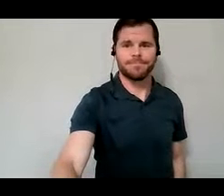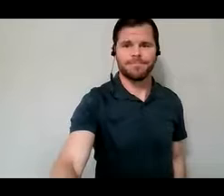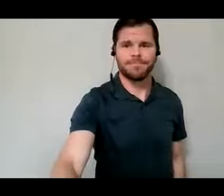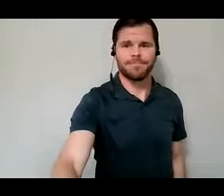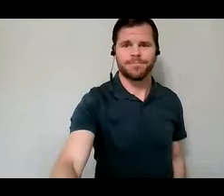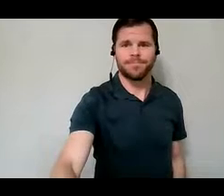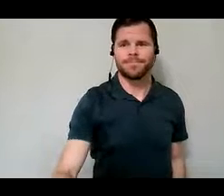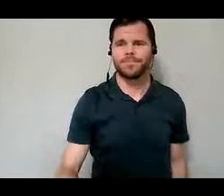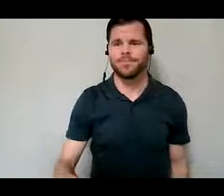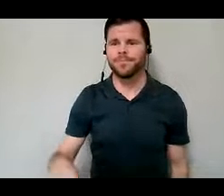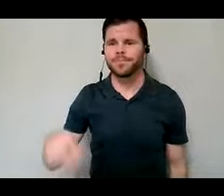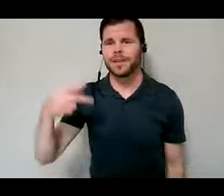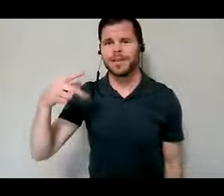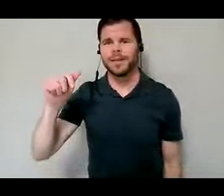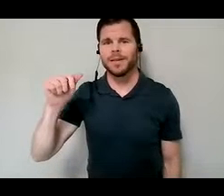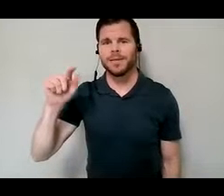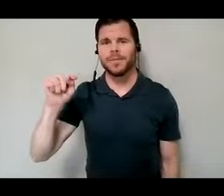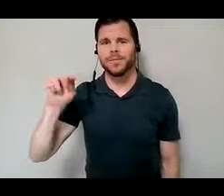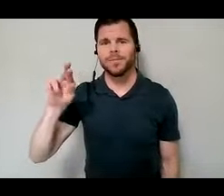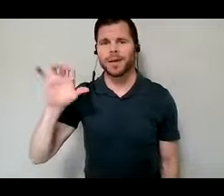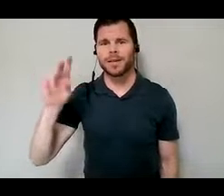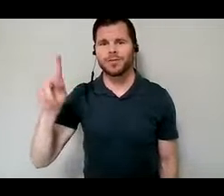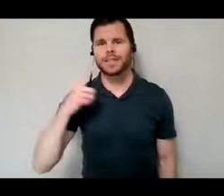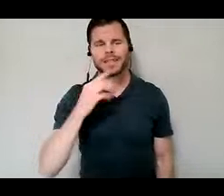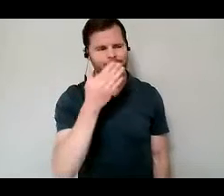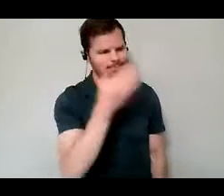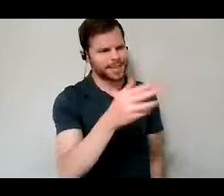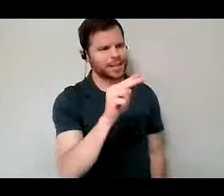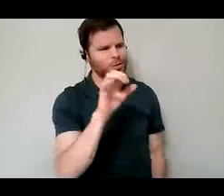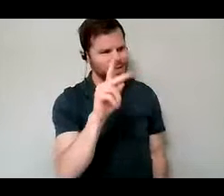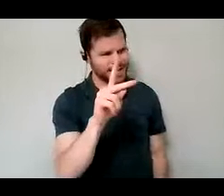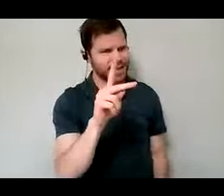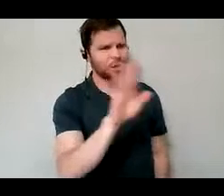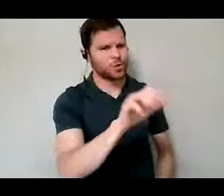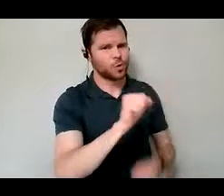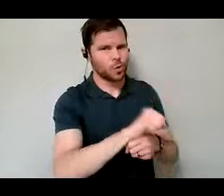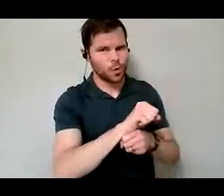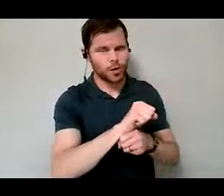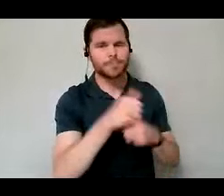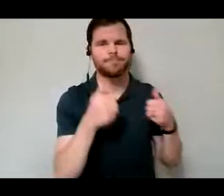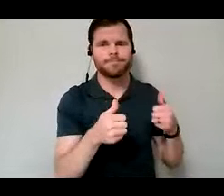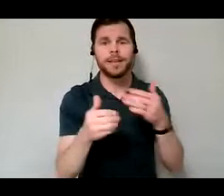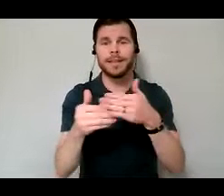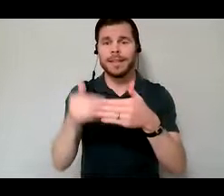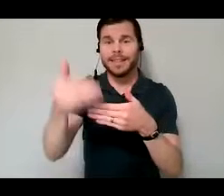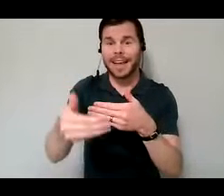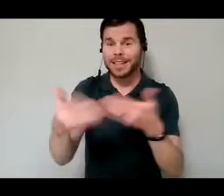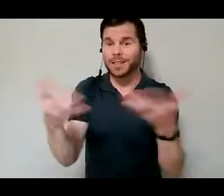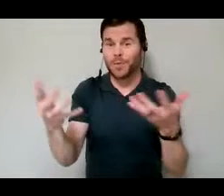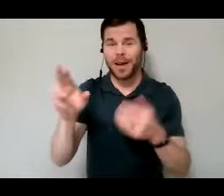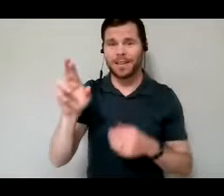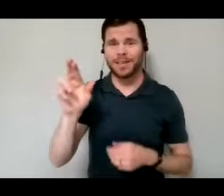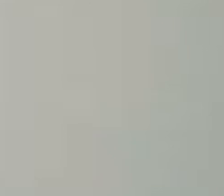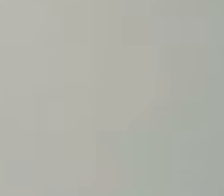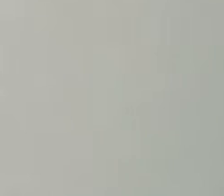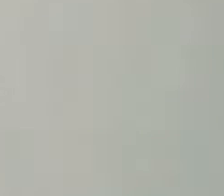Thank you, Mick, and for the work that you're doing with our students. I think our next is we're doing the raffles. So Jason